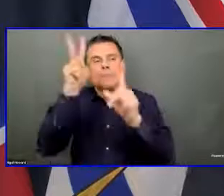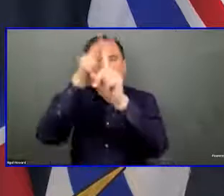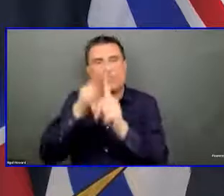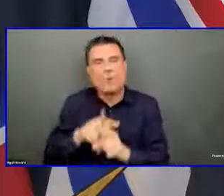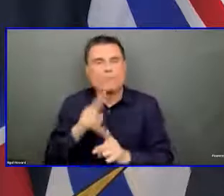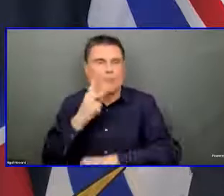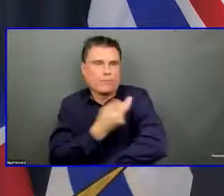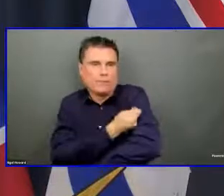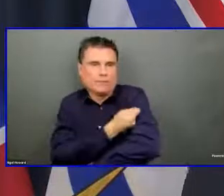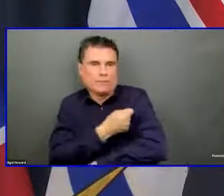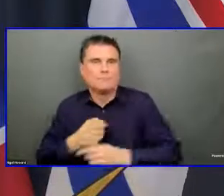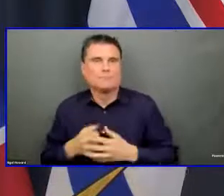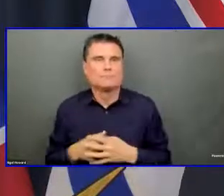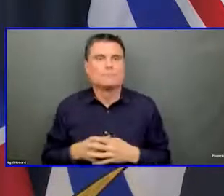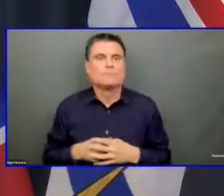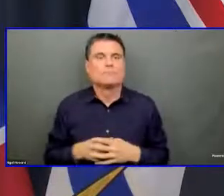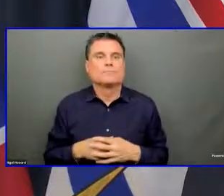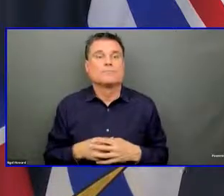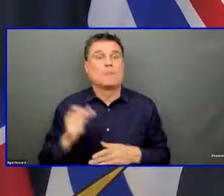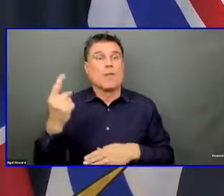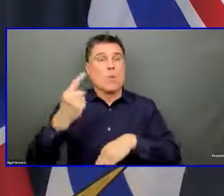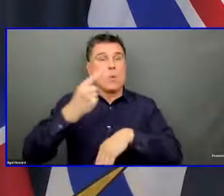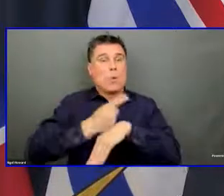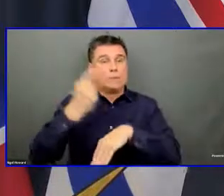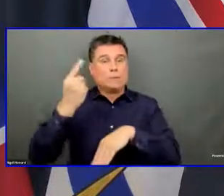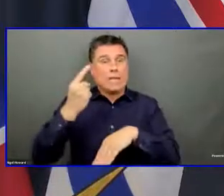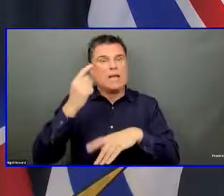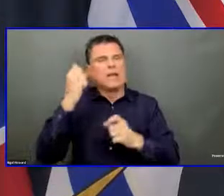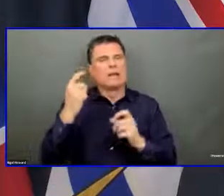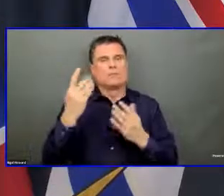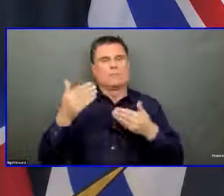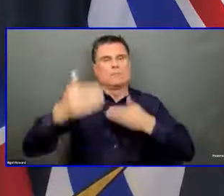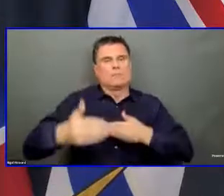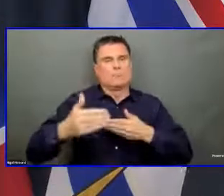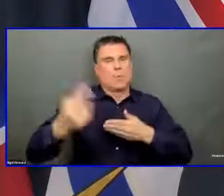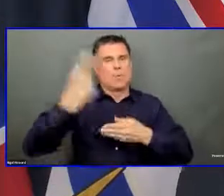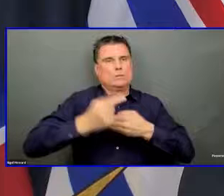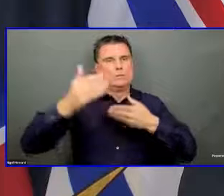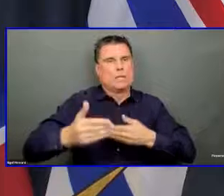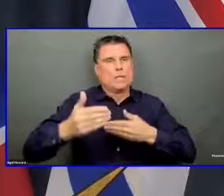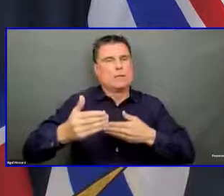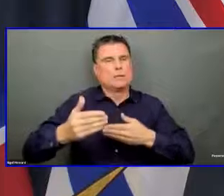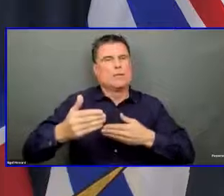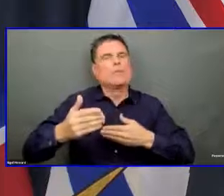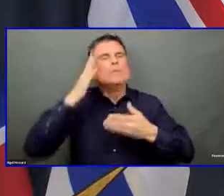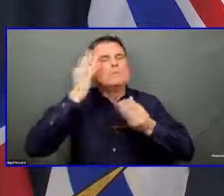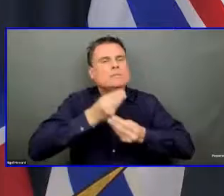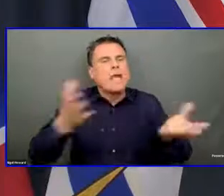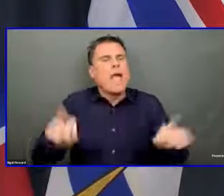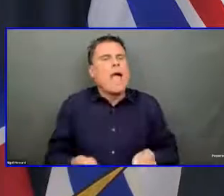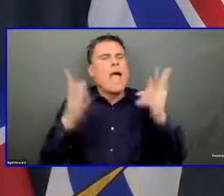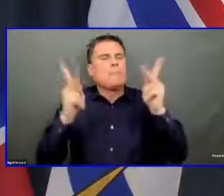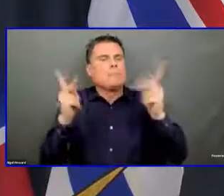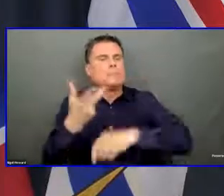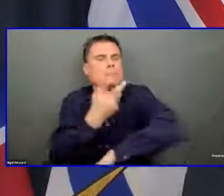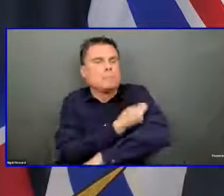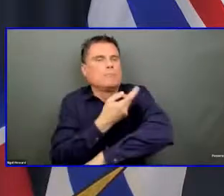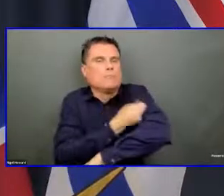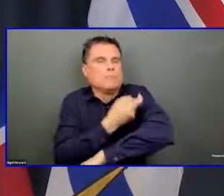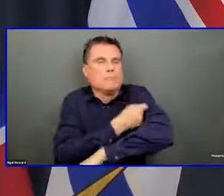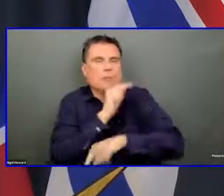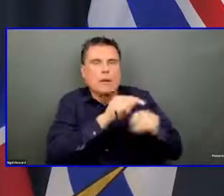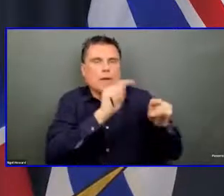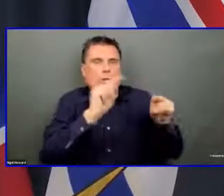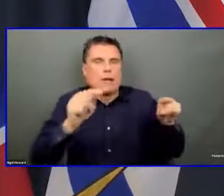of each day so that people can see the progress that's being made. Today, as of noon, 10,598